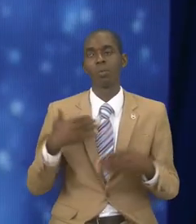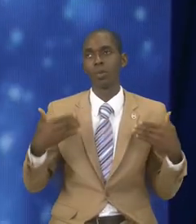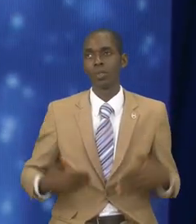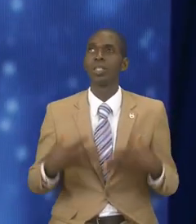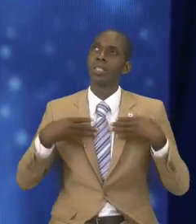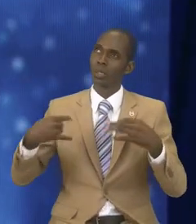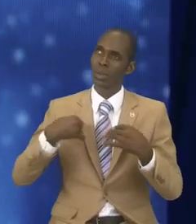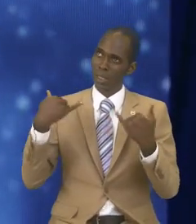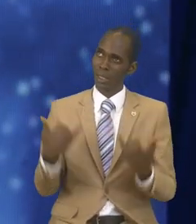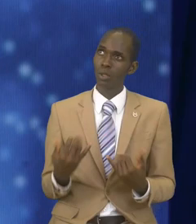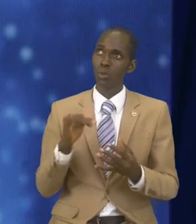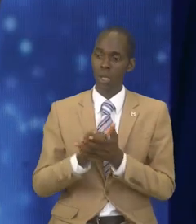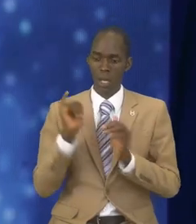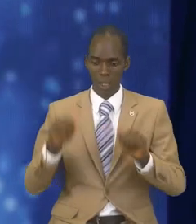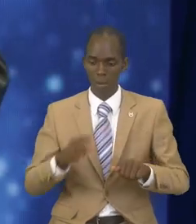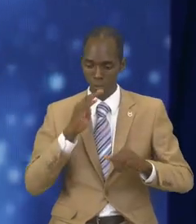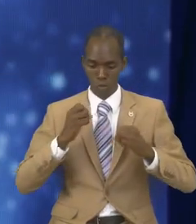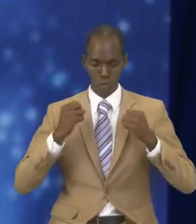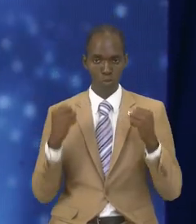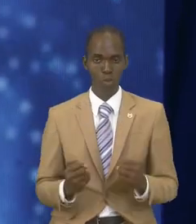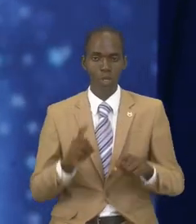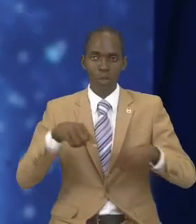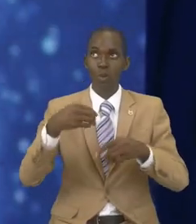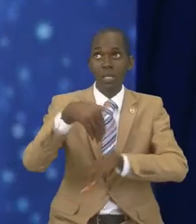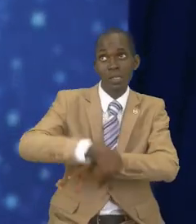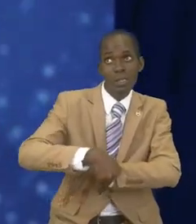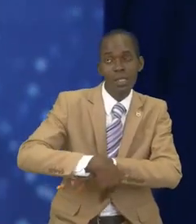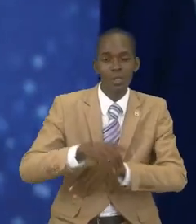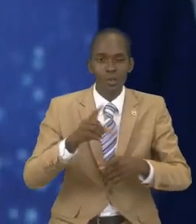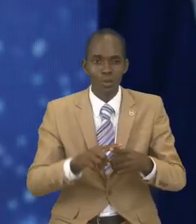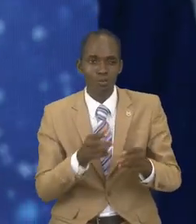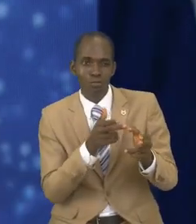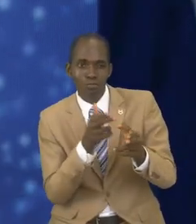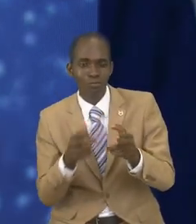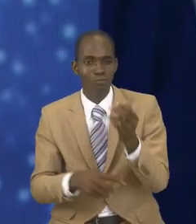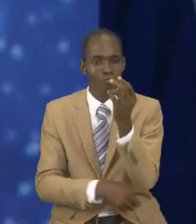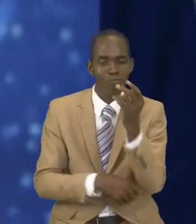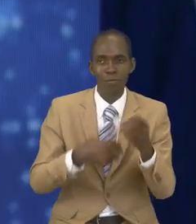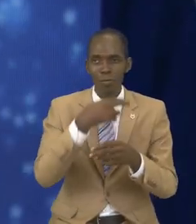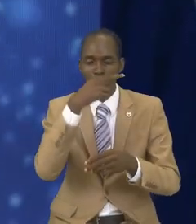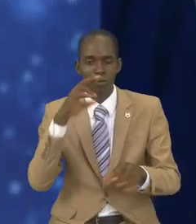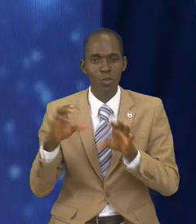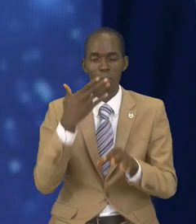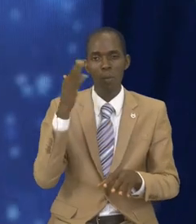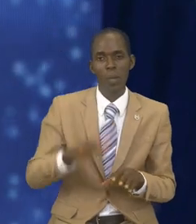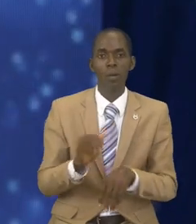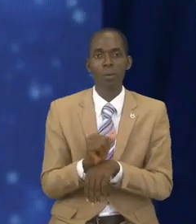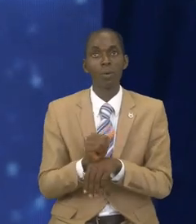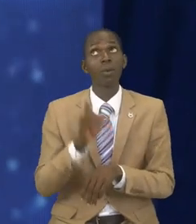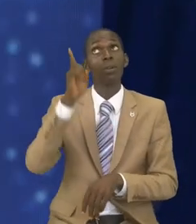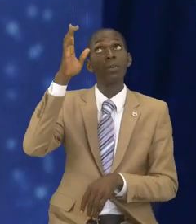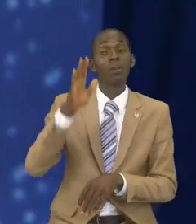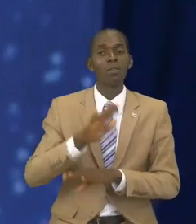that I can get up again and go in the night and do my usual thing. God does not